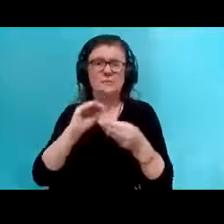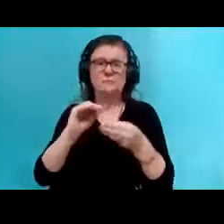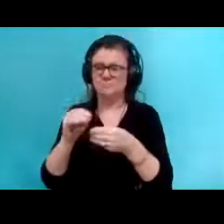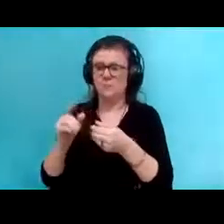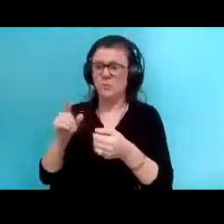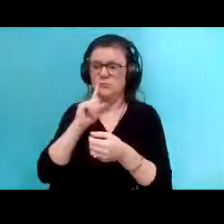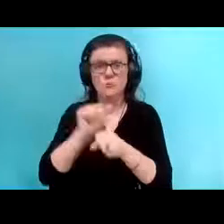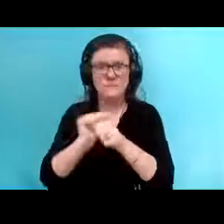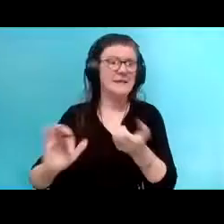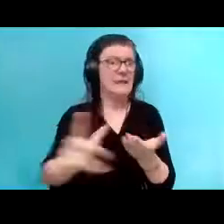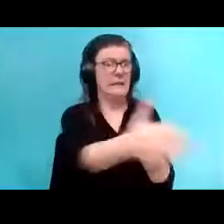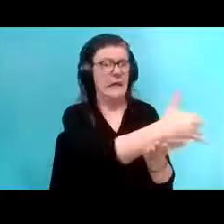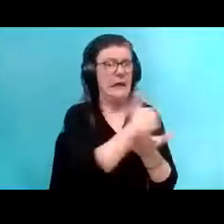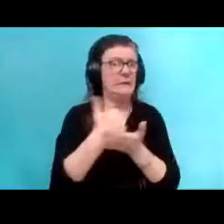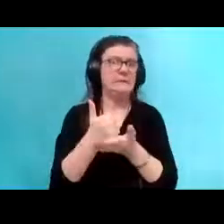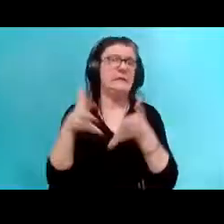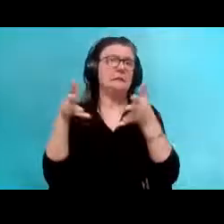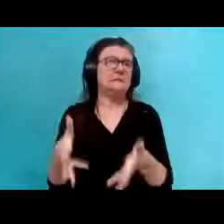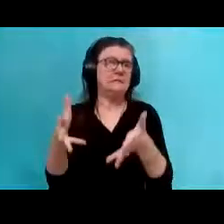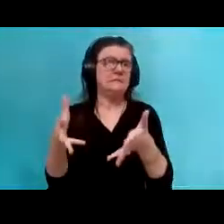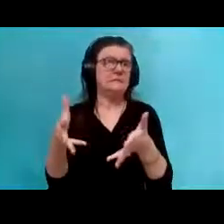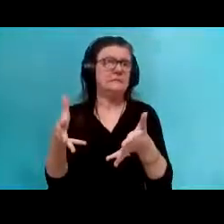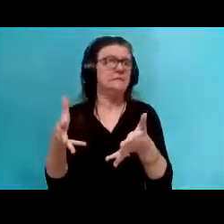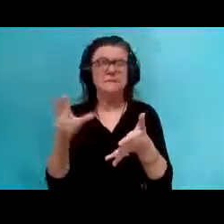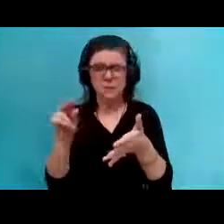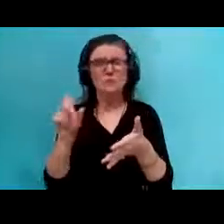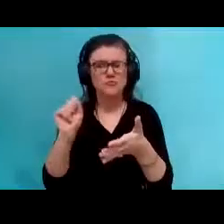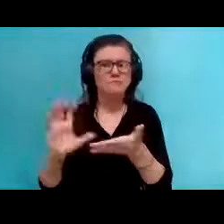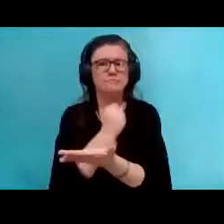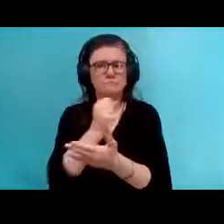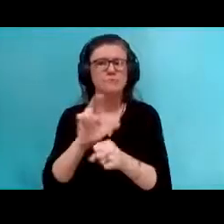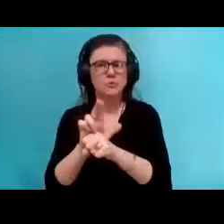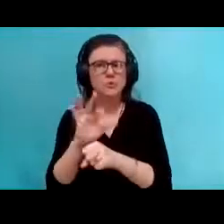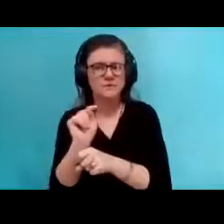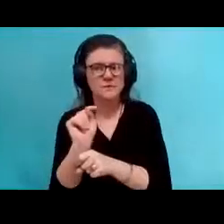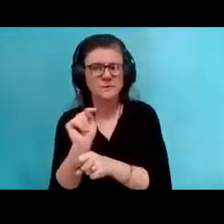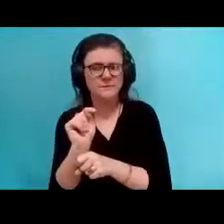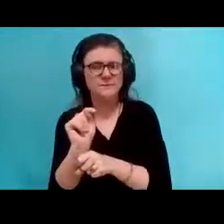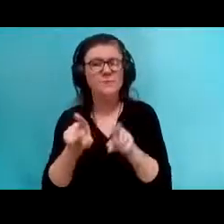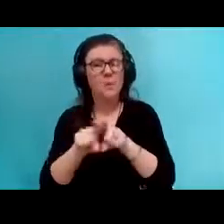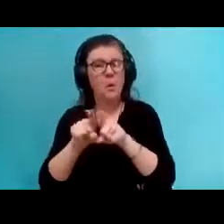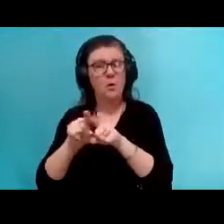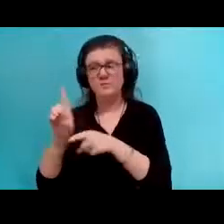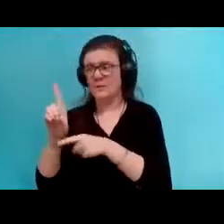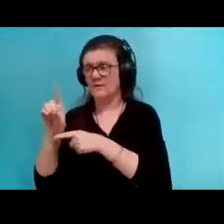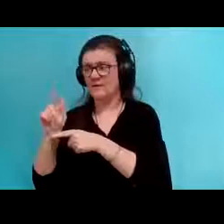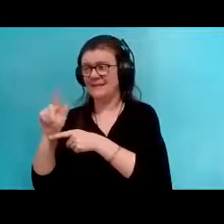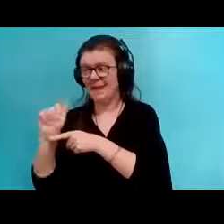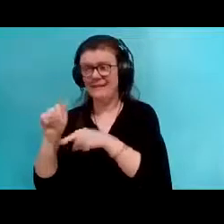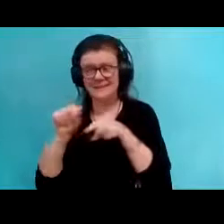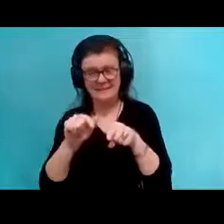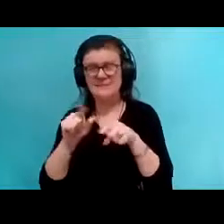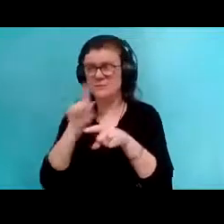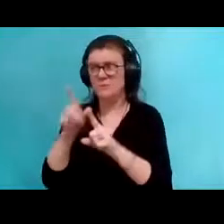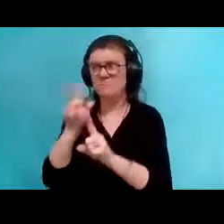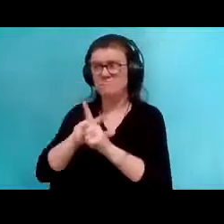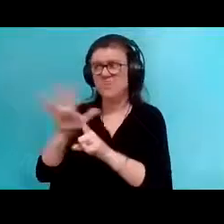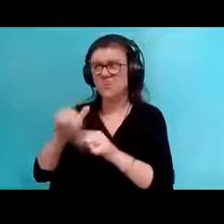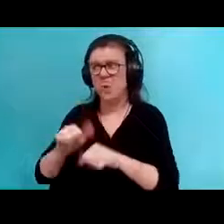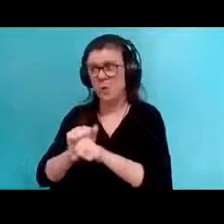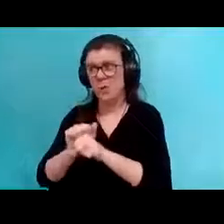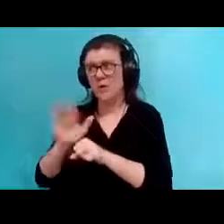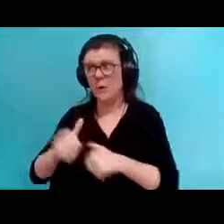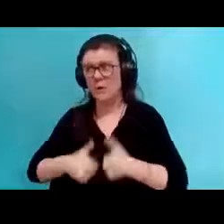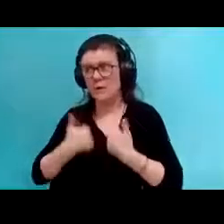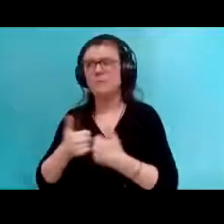used. Thirdly, it's important that those whom the data is the most relevant to are brought into this process. For example, we